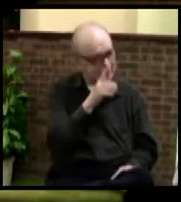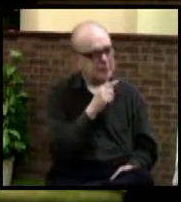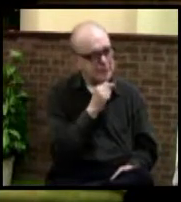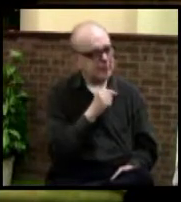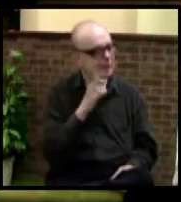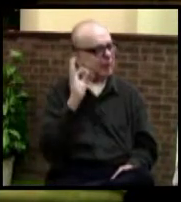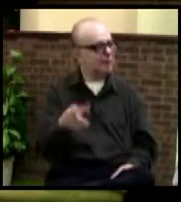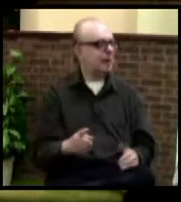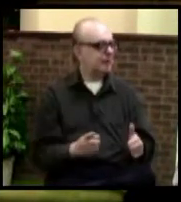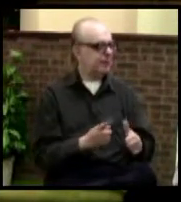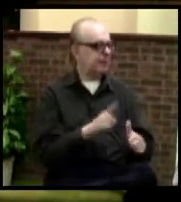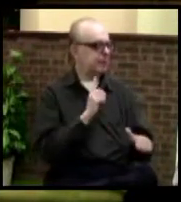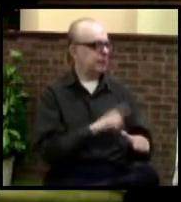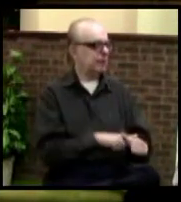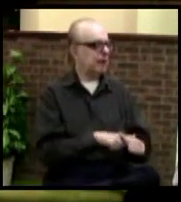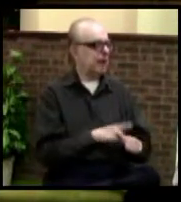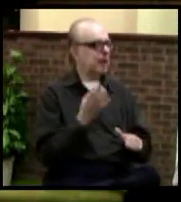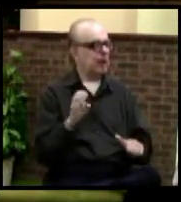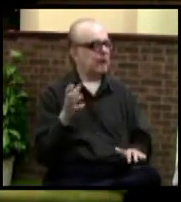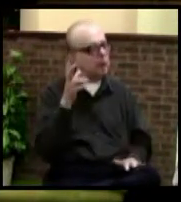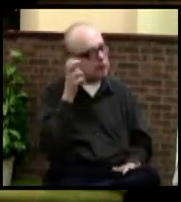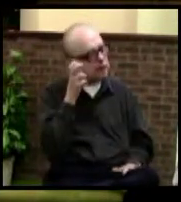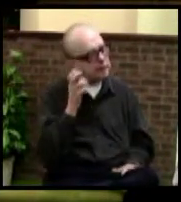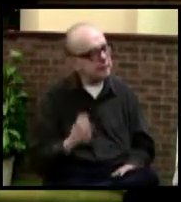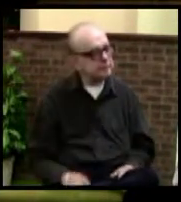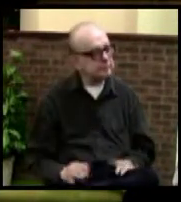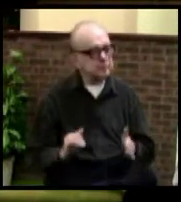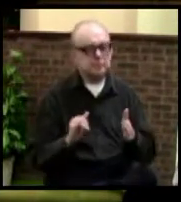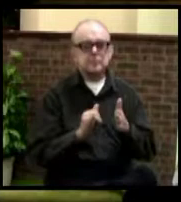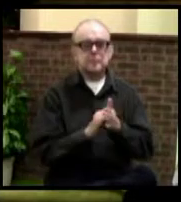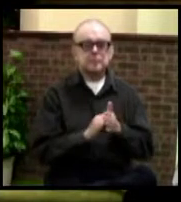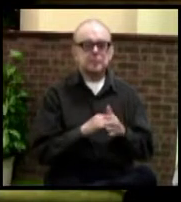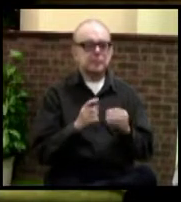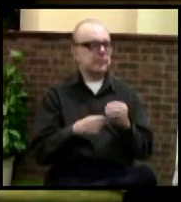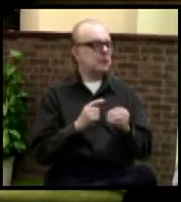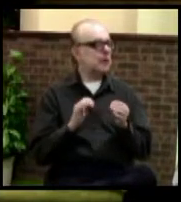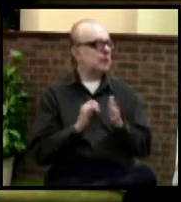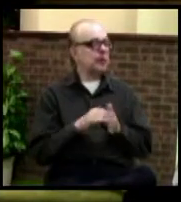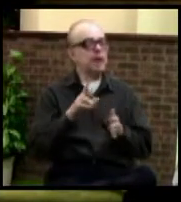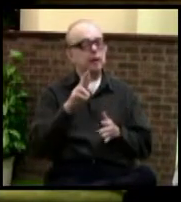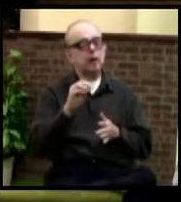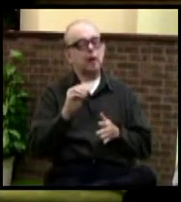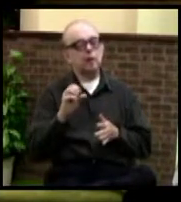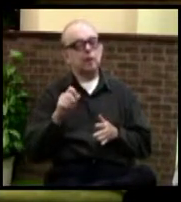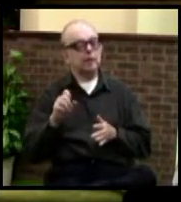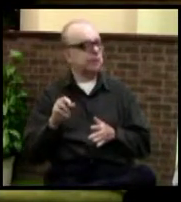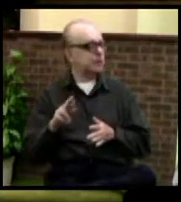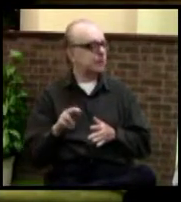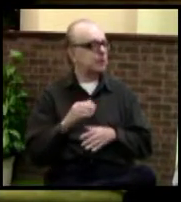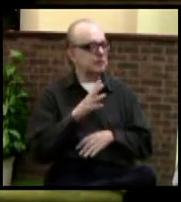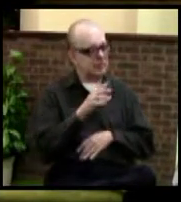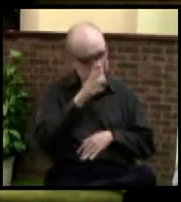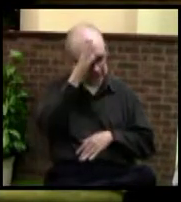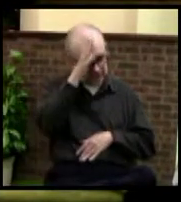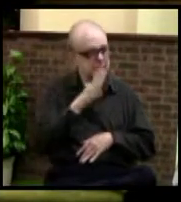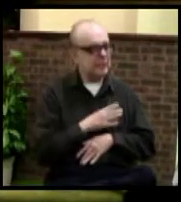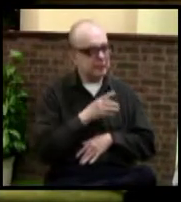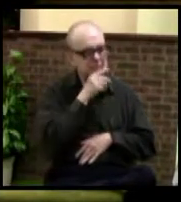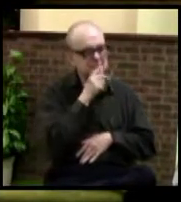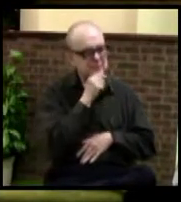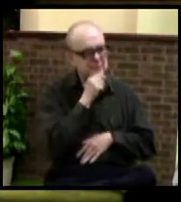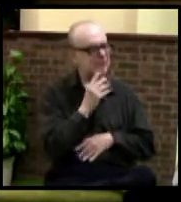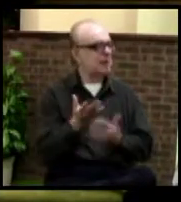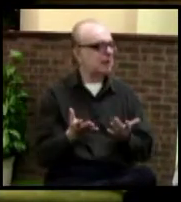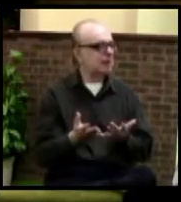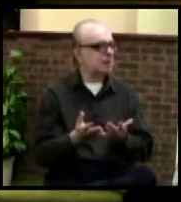And the preacher said, "That's the first time that I'd ever heard that about that rooster." He said that it